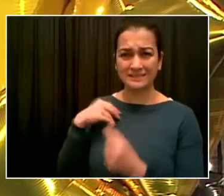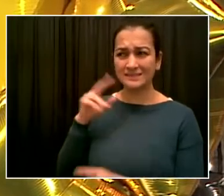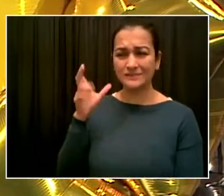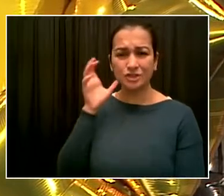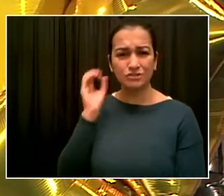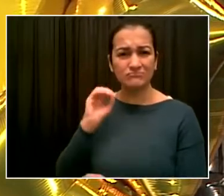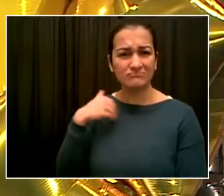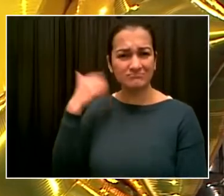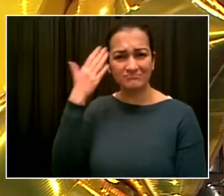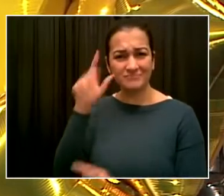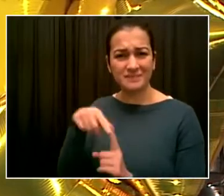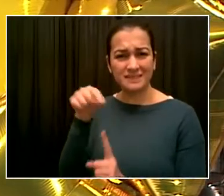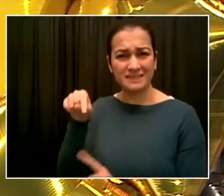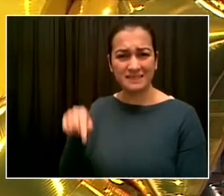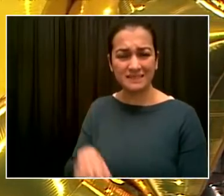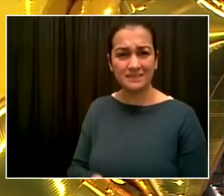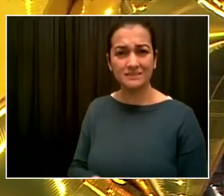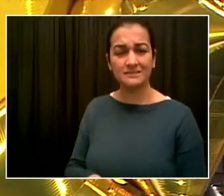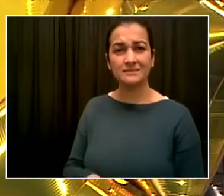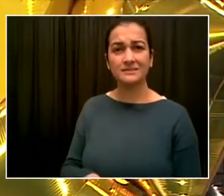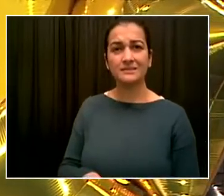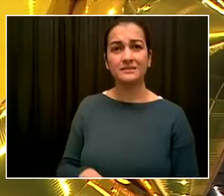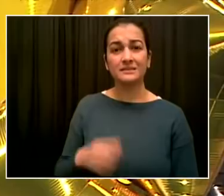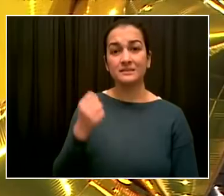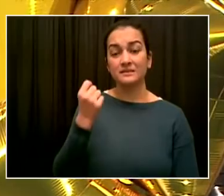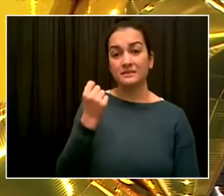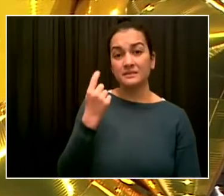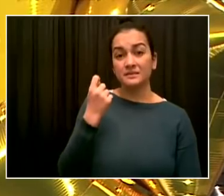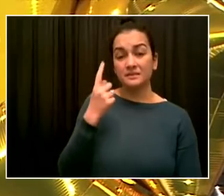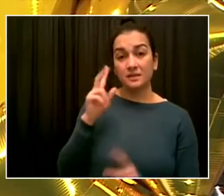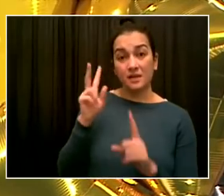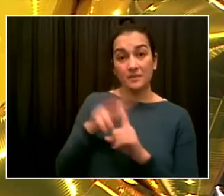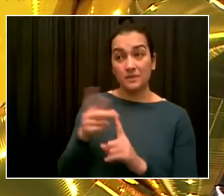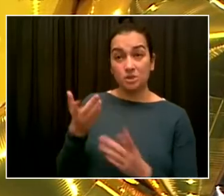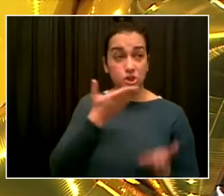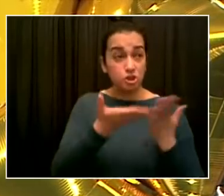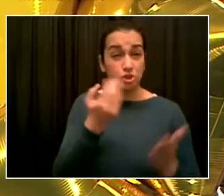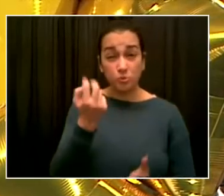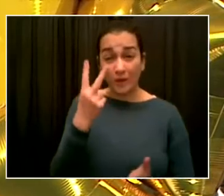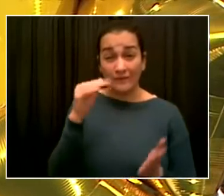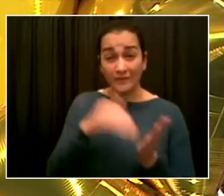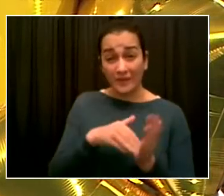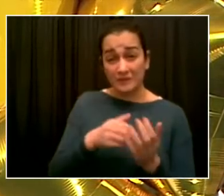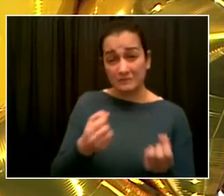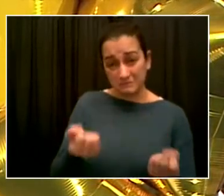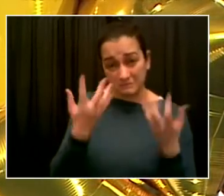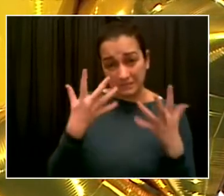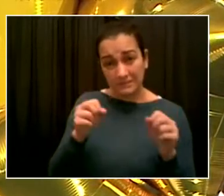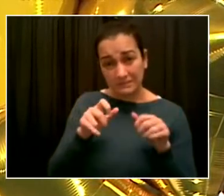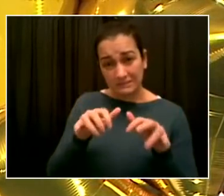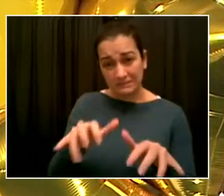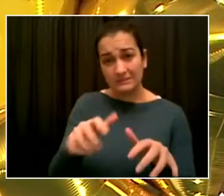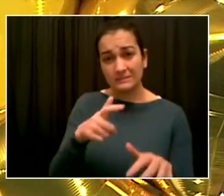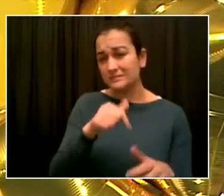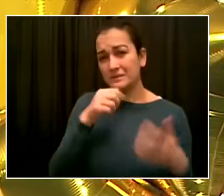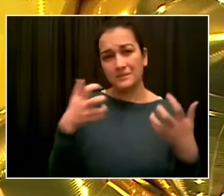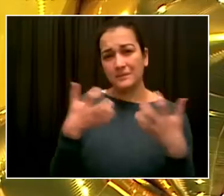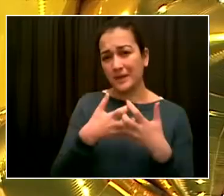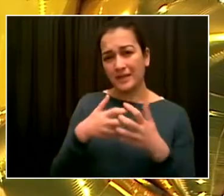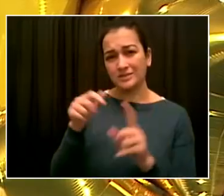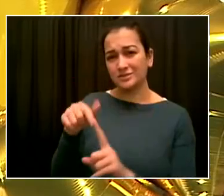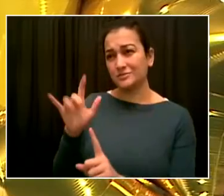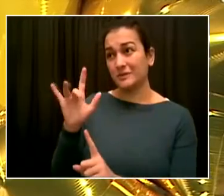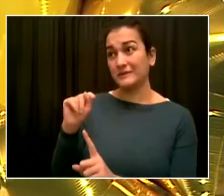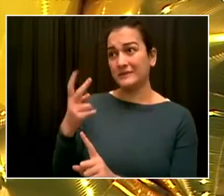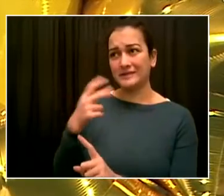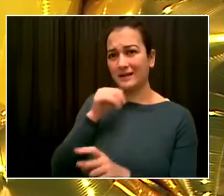big a number to get through on that timeline. So that may have been initial guidance, but I can speak formally and say each agency is purposely